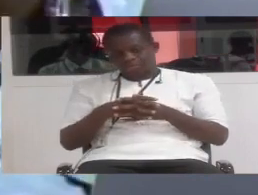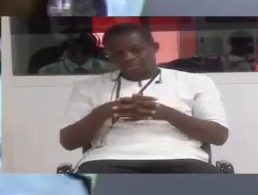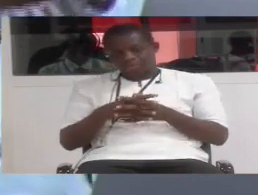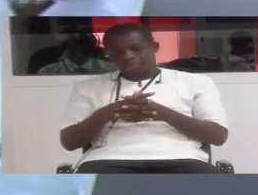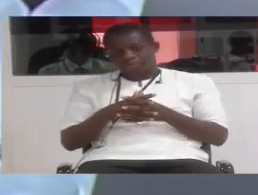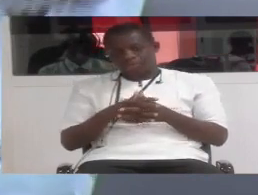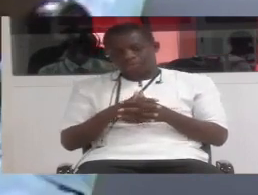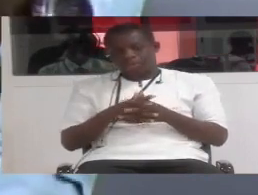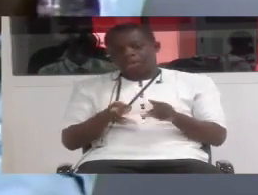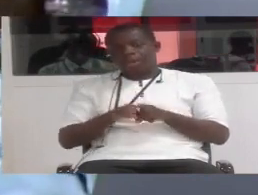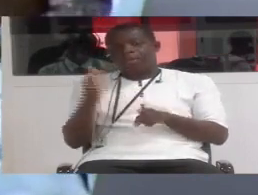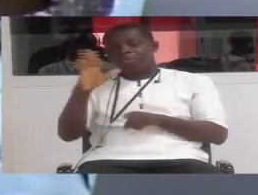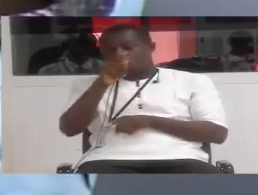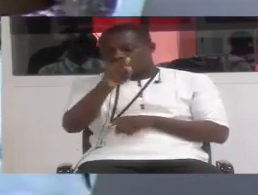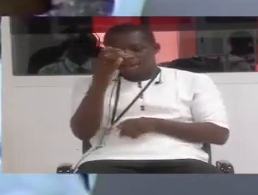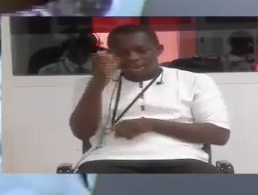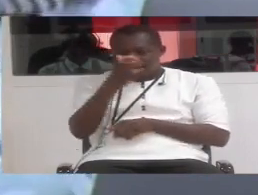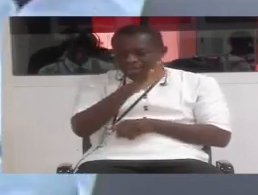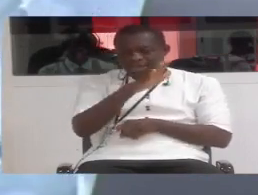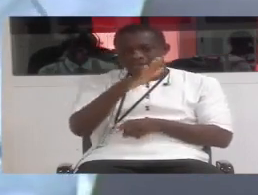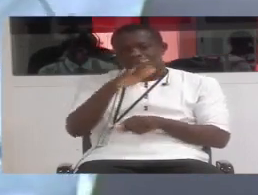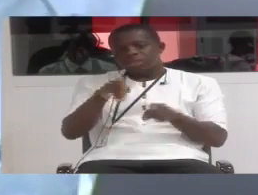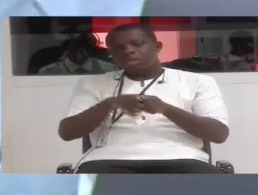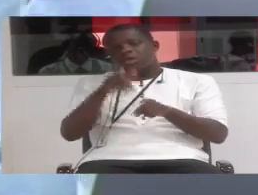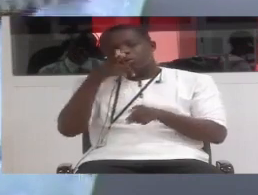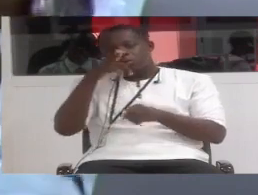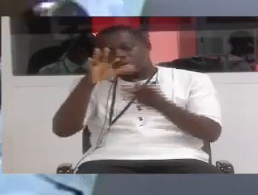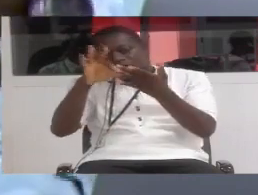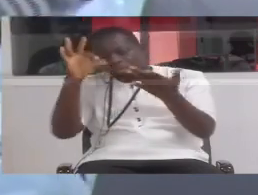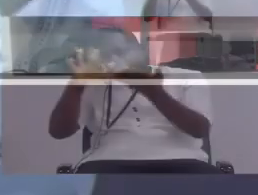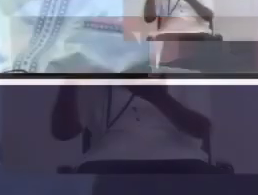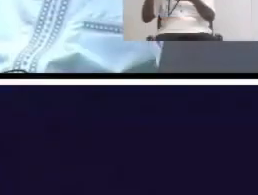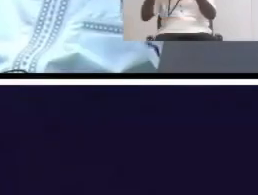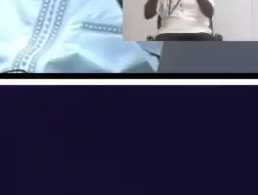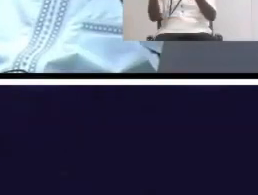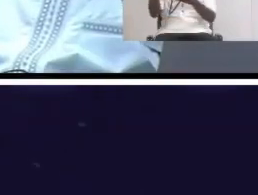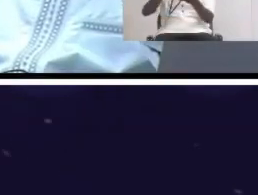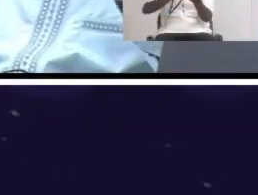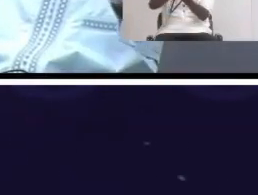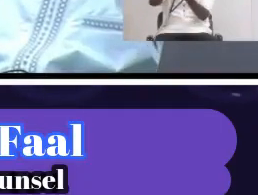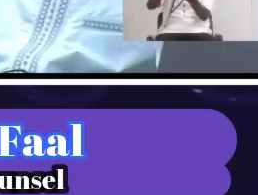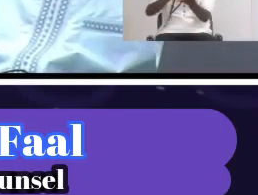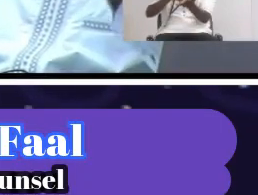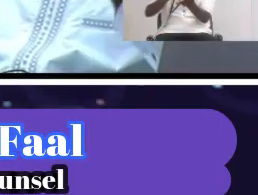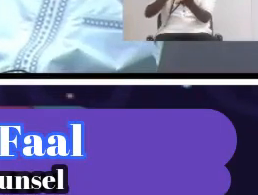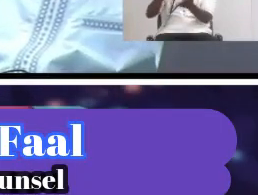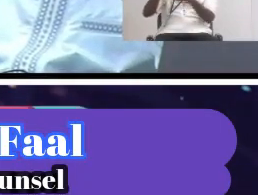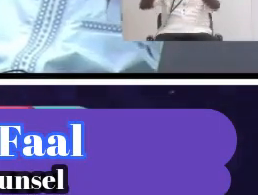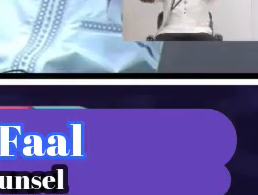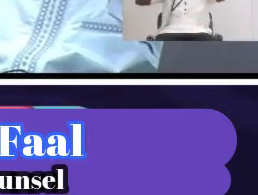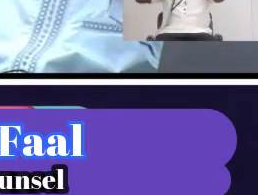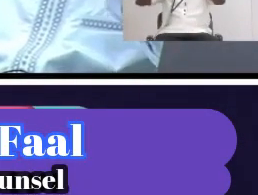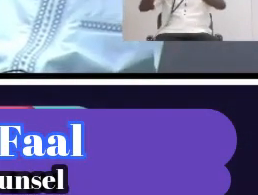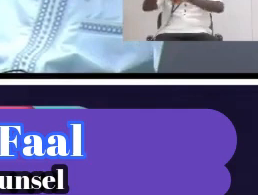Were you by any chance given any document by the state which gave you